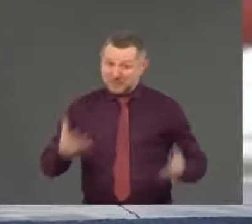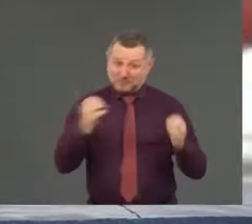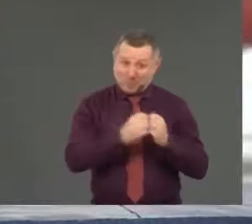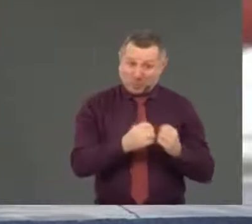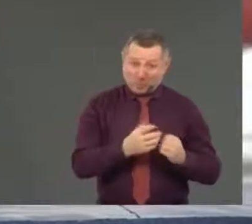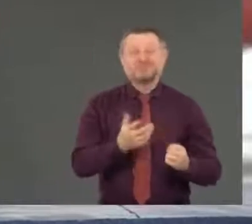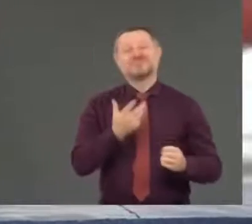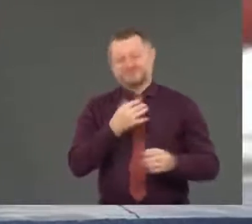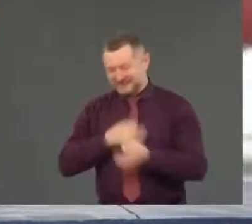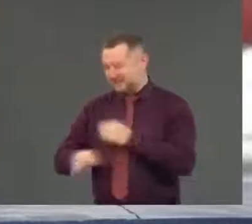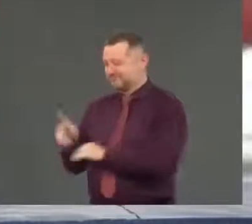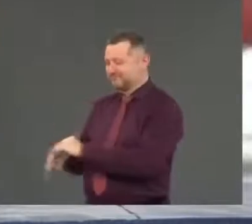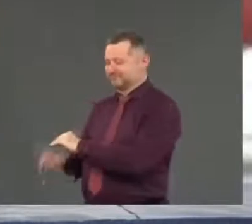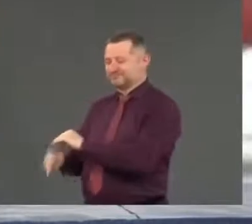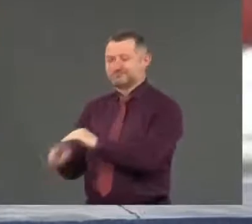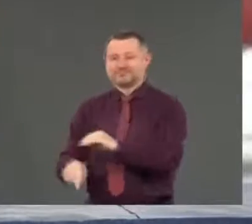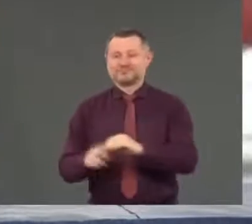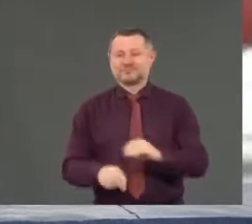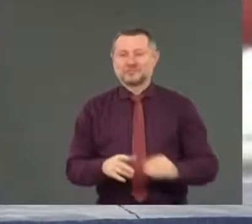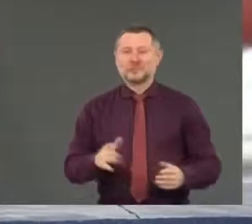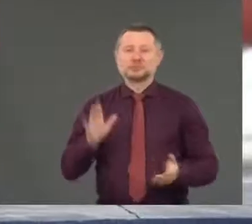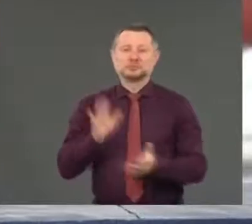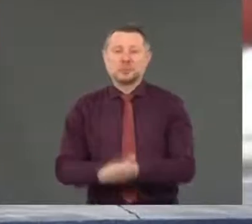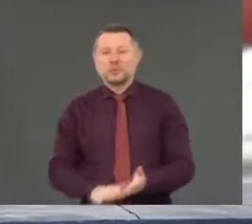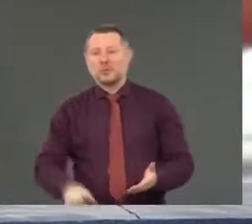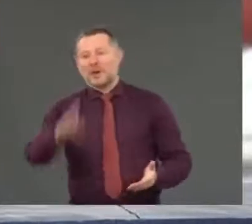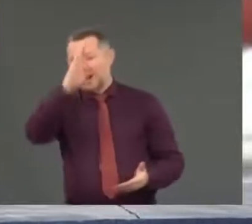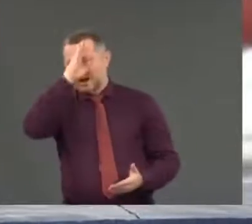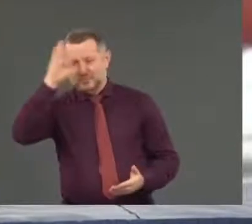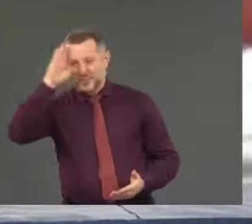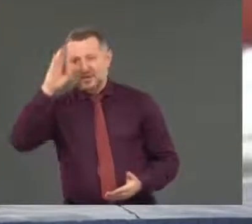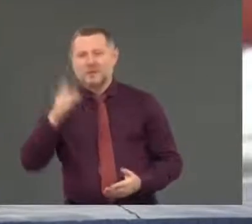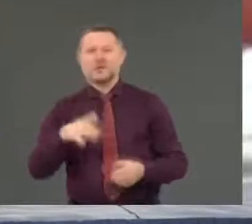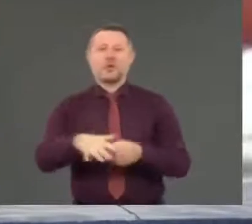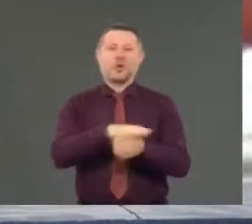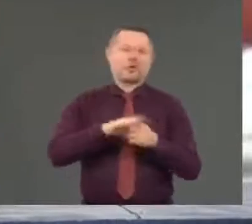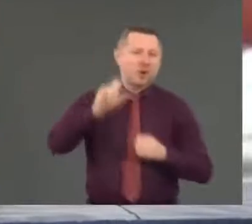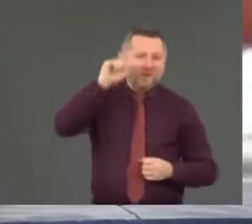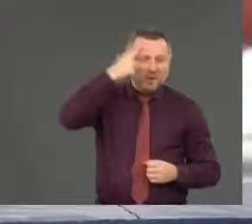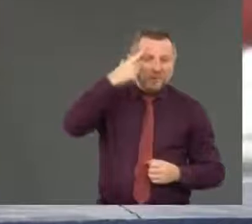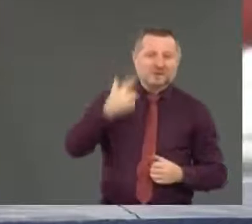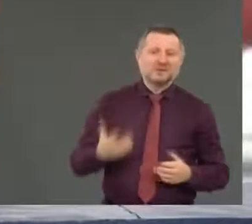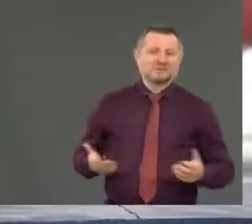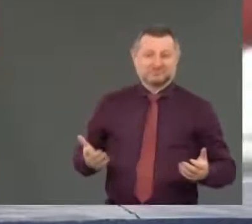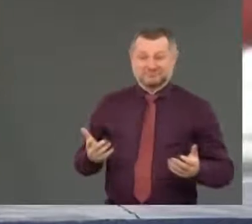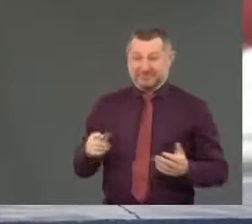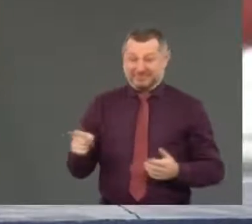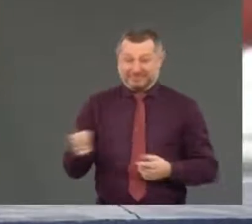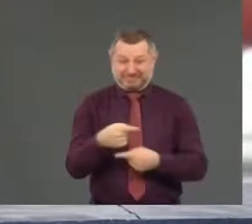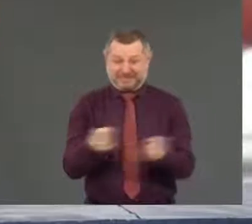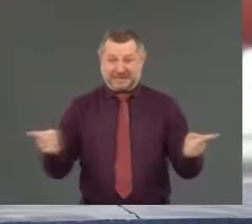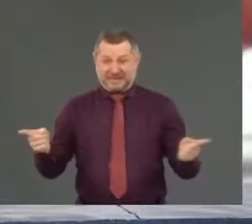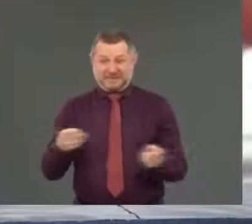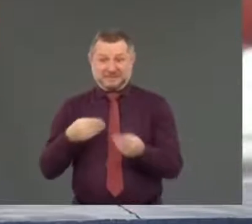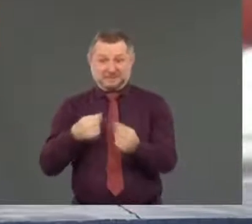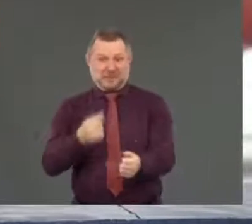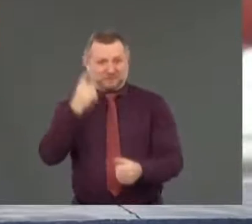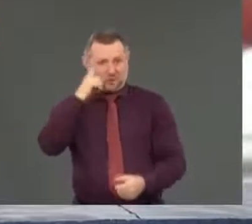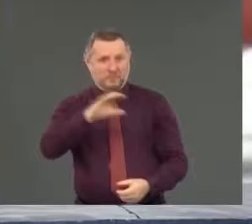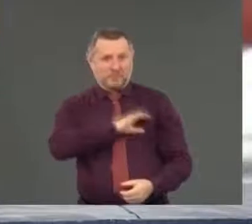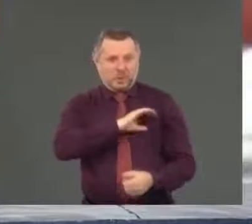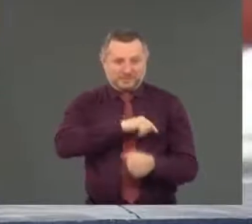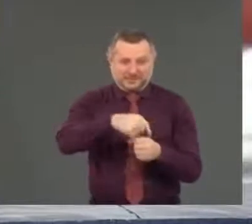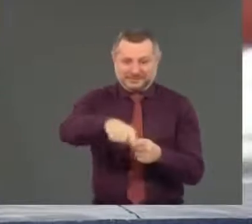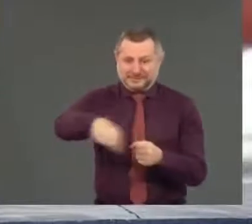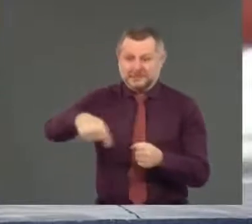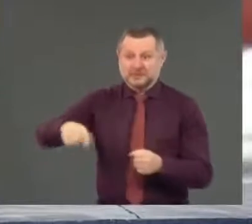hospital, and additional cuts to local governments, which fund police, fire, etc., which are the last people